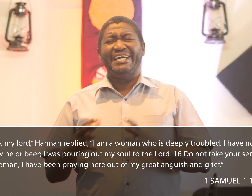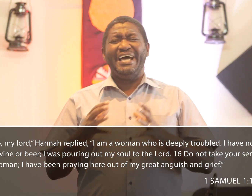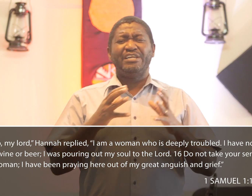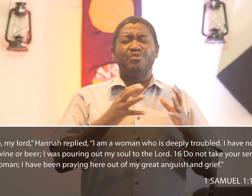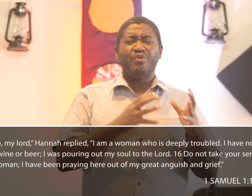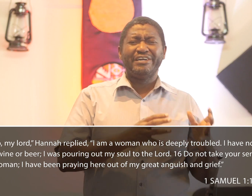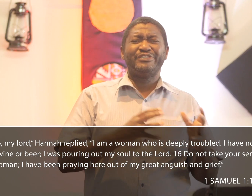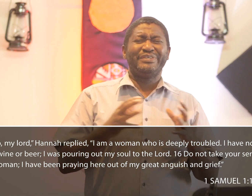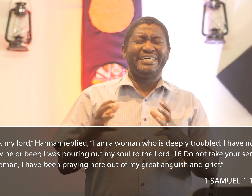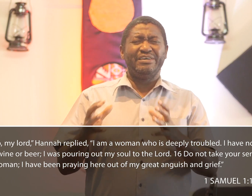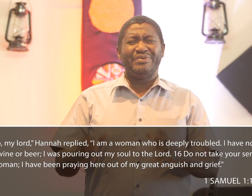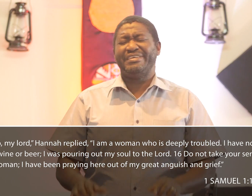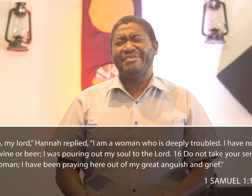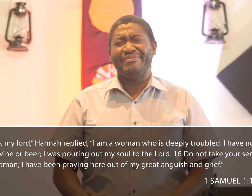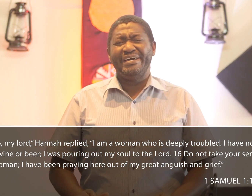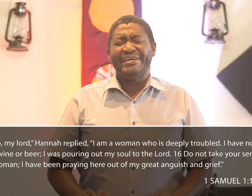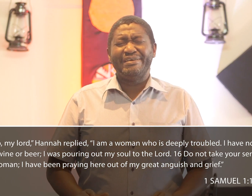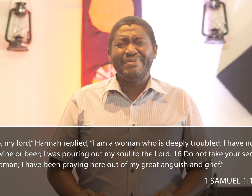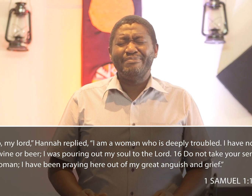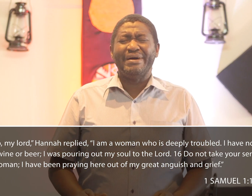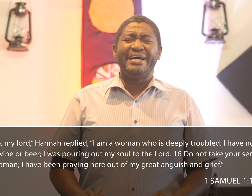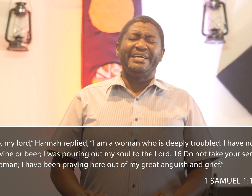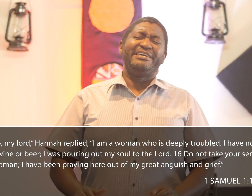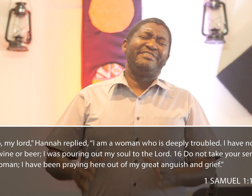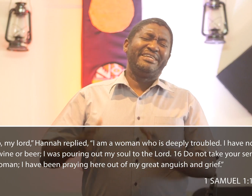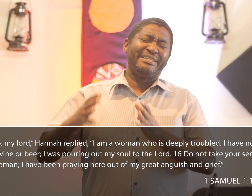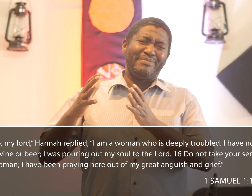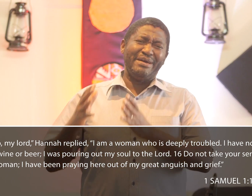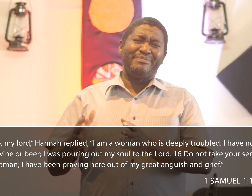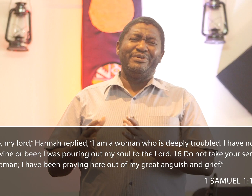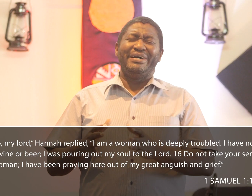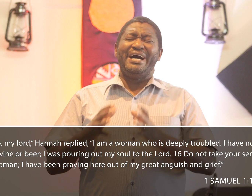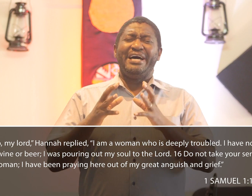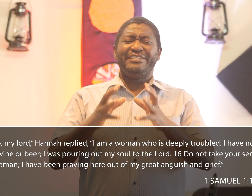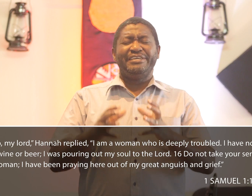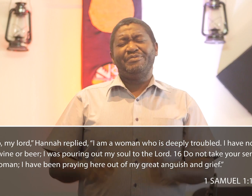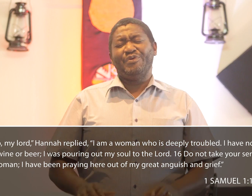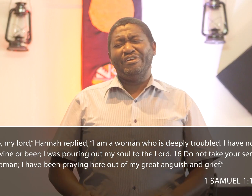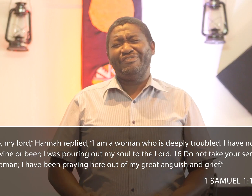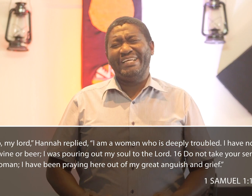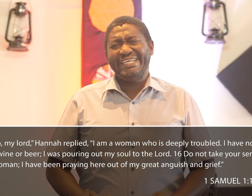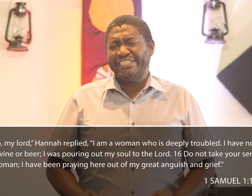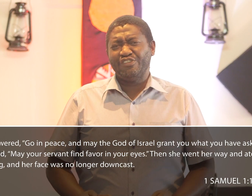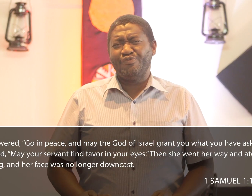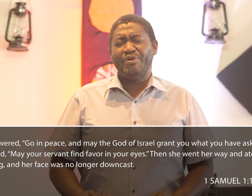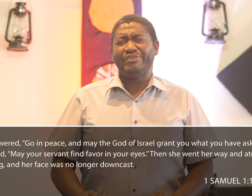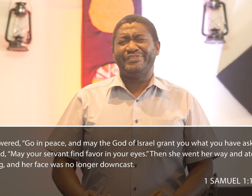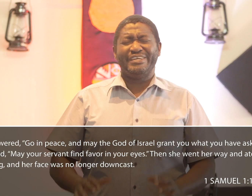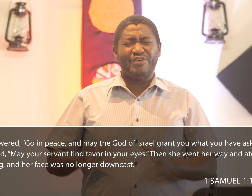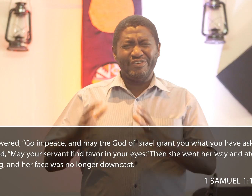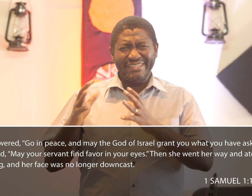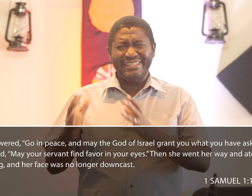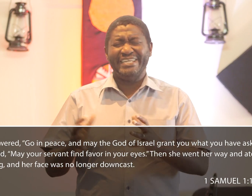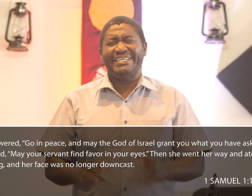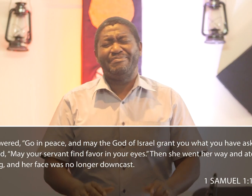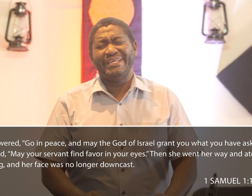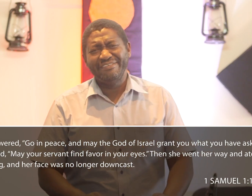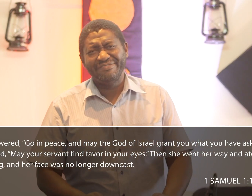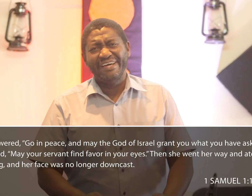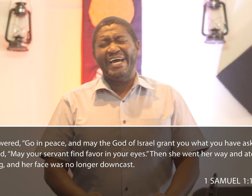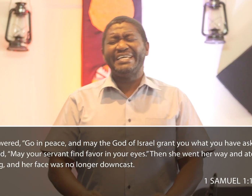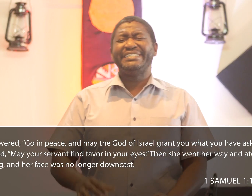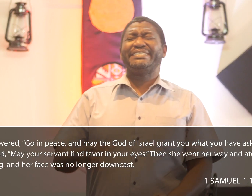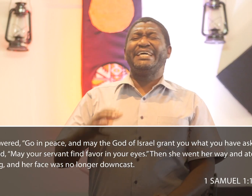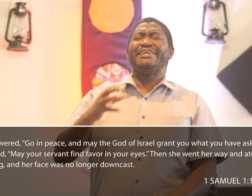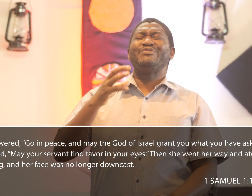stand and work together with him. Remember, even in the Bible, one of the letters of Paul to the Corinthians, I